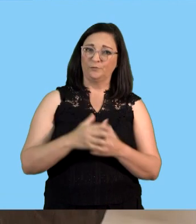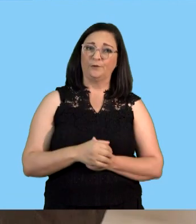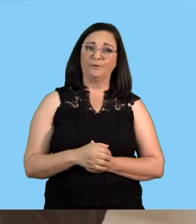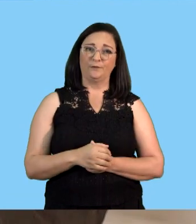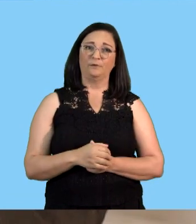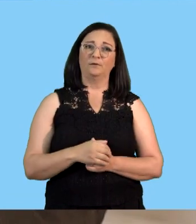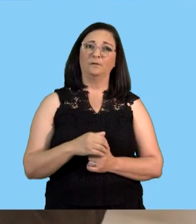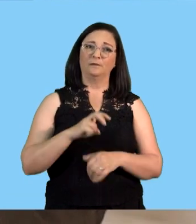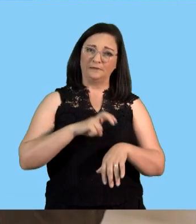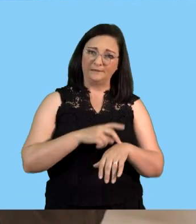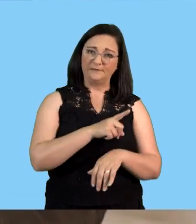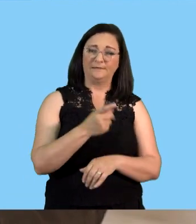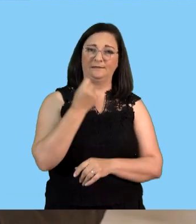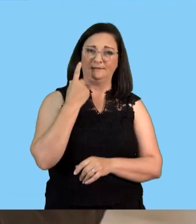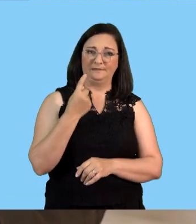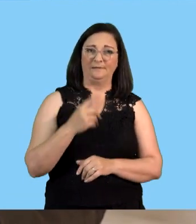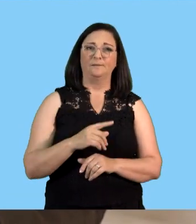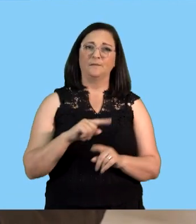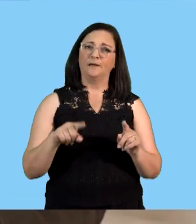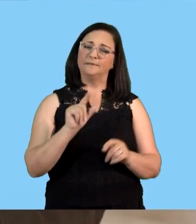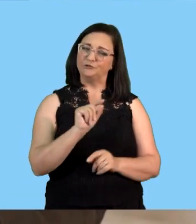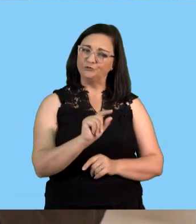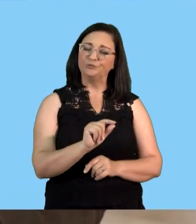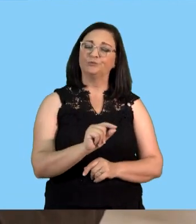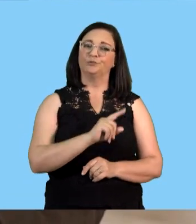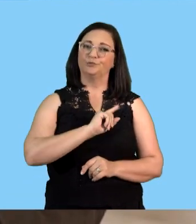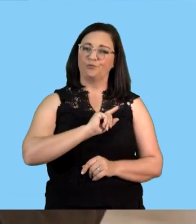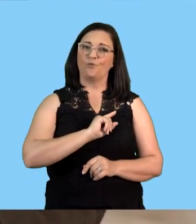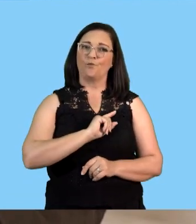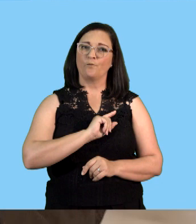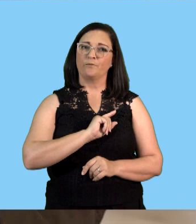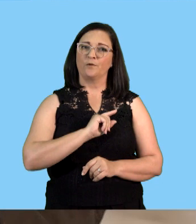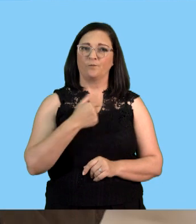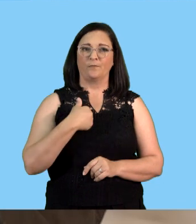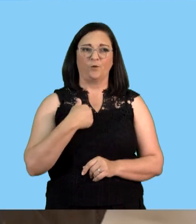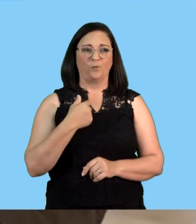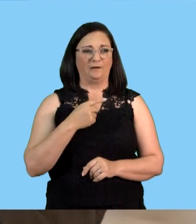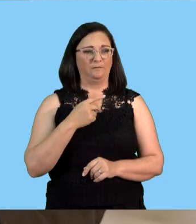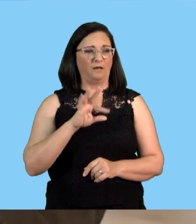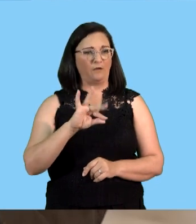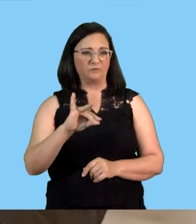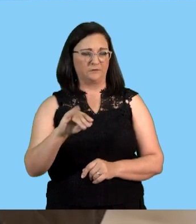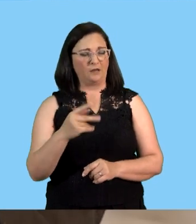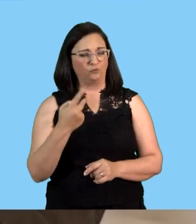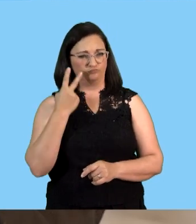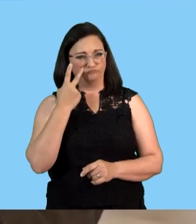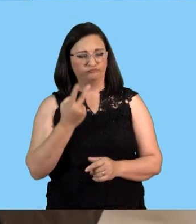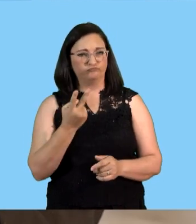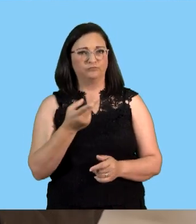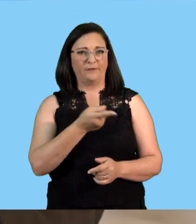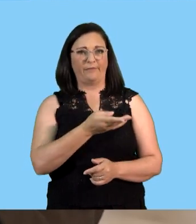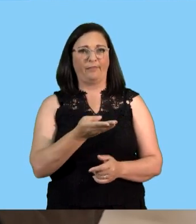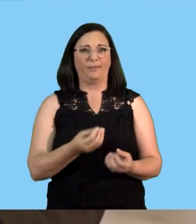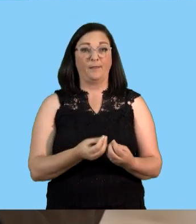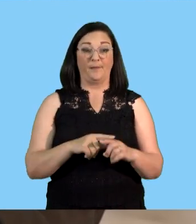much, because this was easy to understand, but it's also interesting because these are the things that we come across on a day-to-day